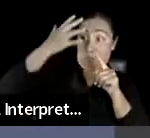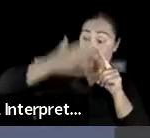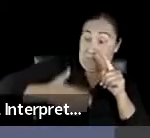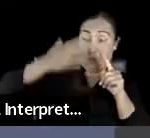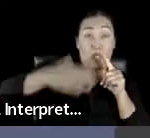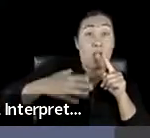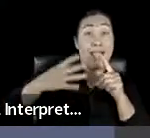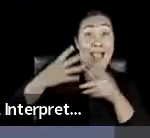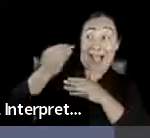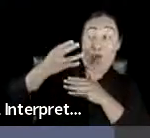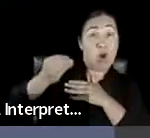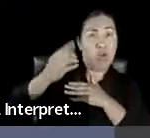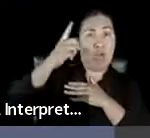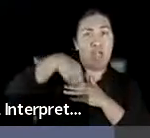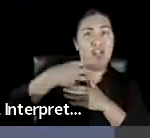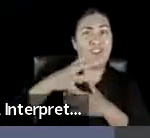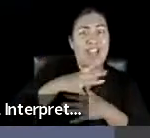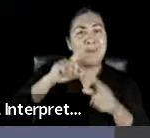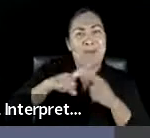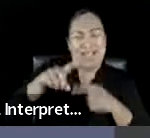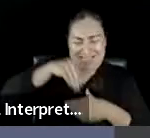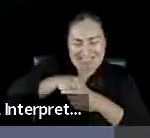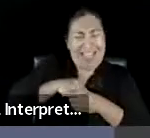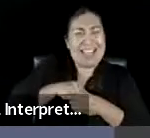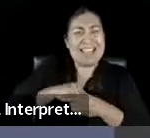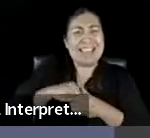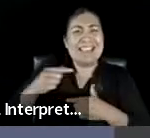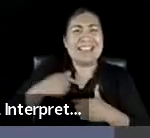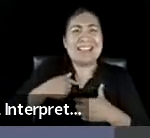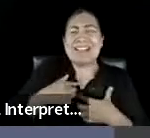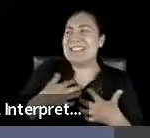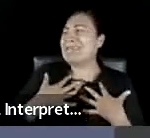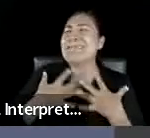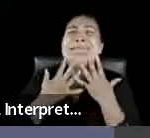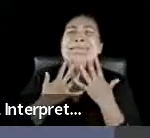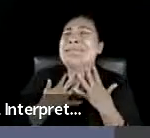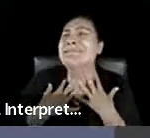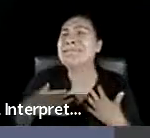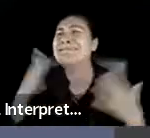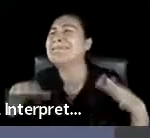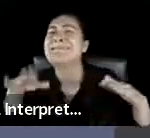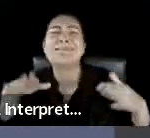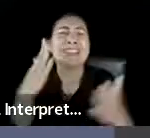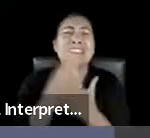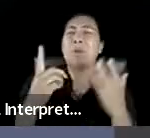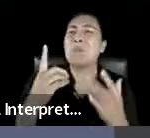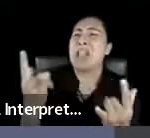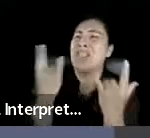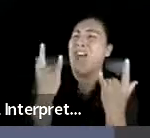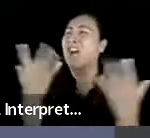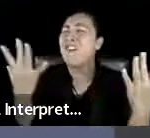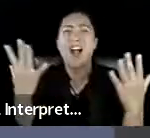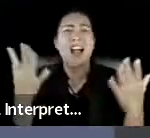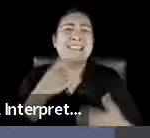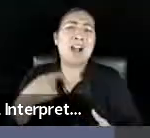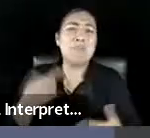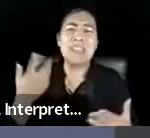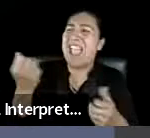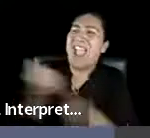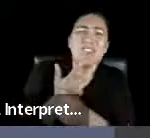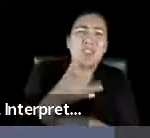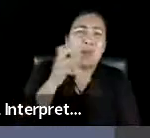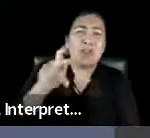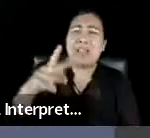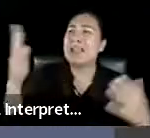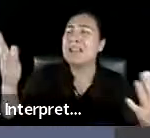on the inside, I really just needed someone to say it's going to be okay, to love me louder, to tell me there was good things, to tell me that that